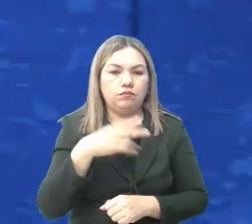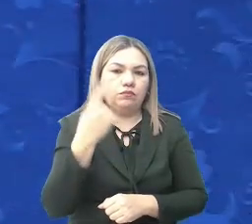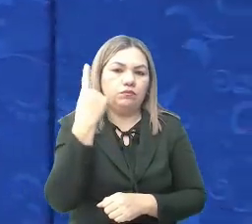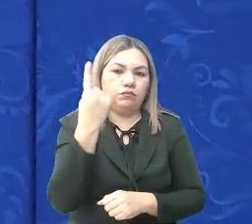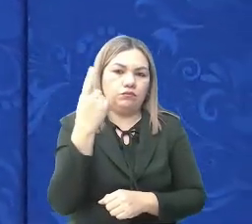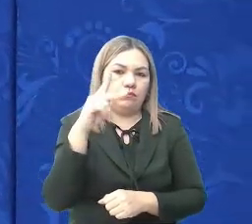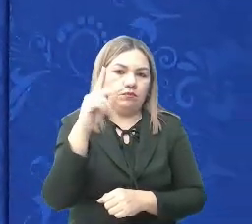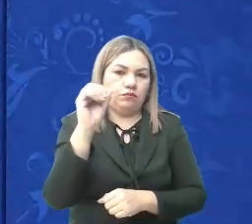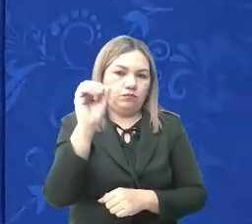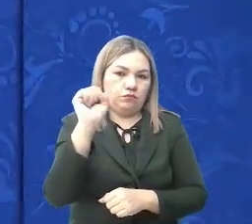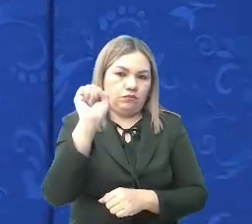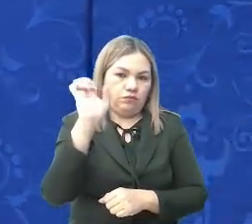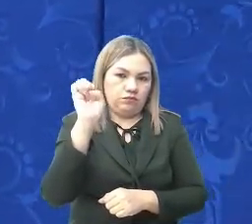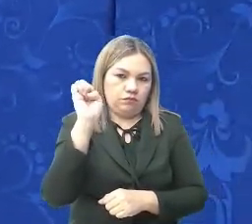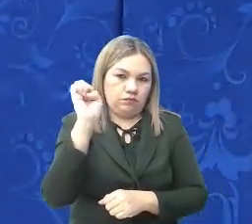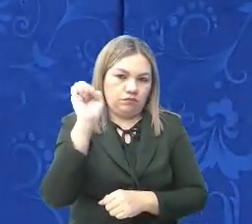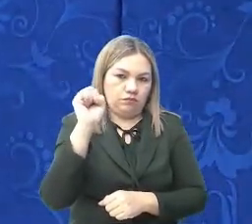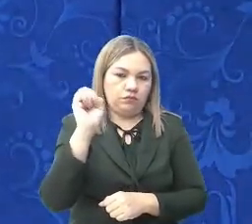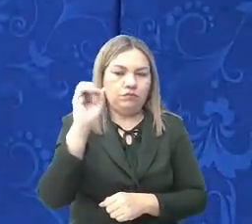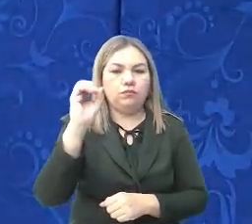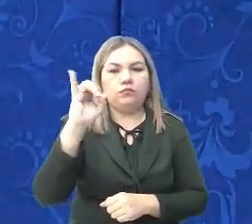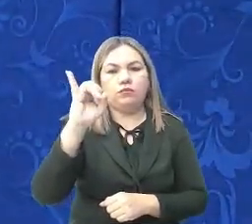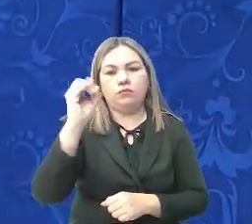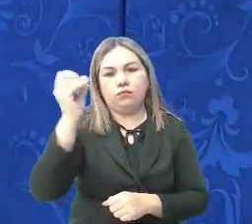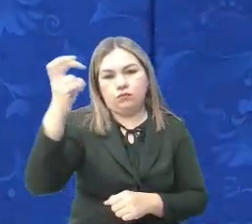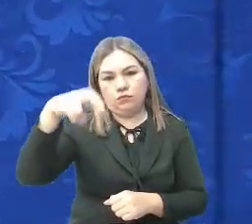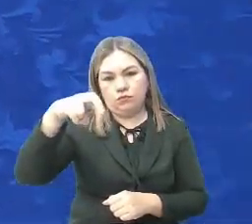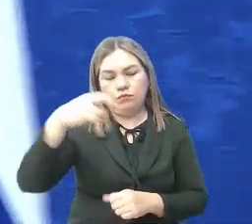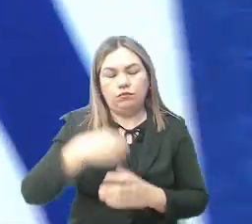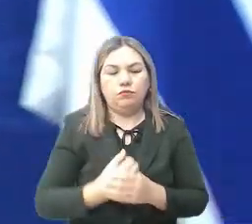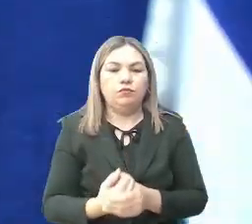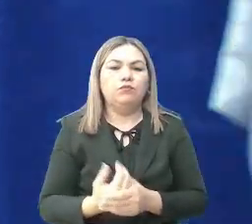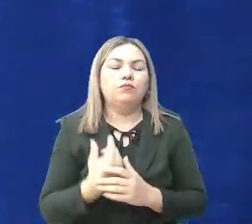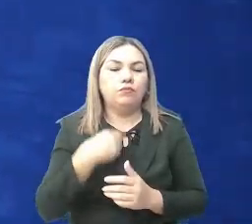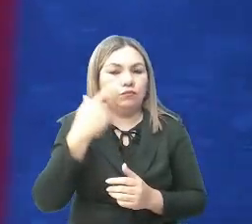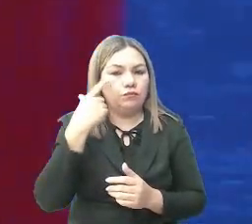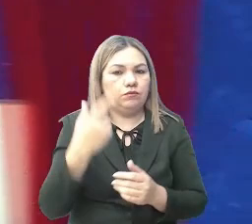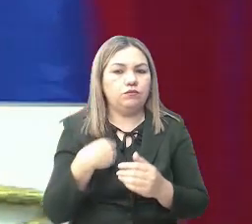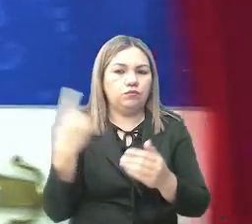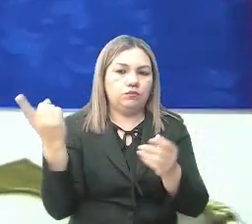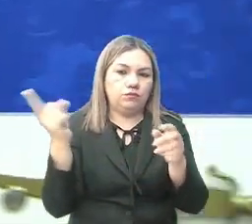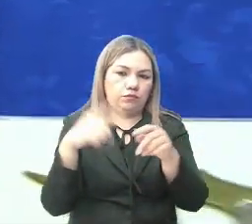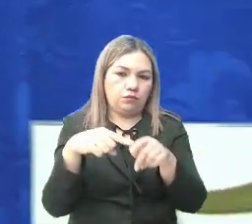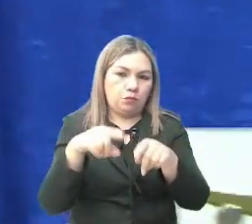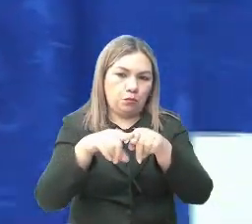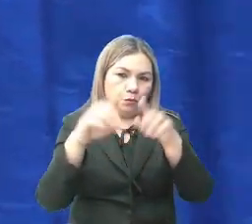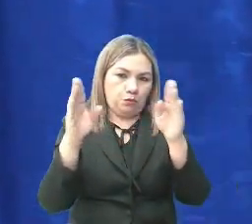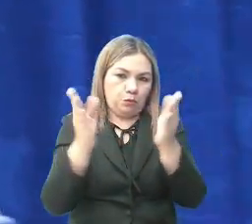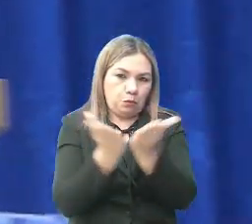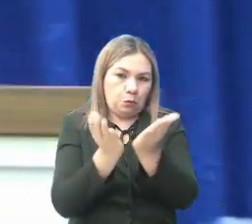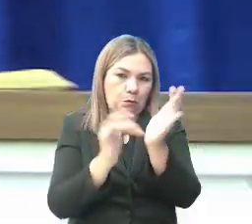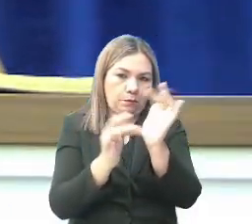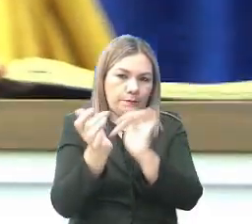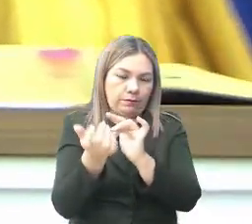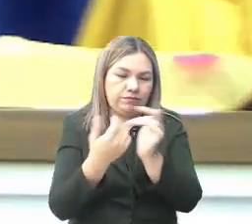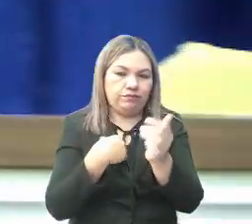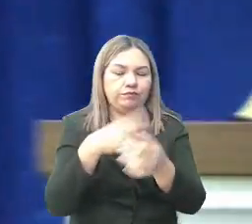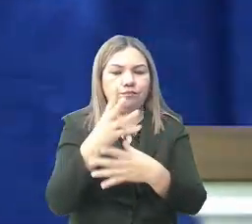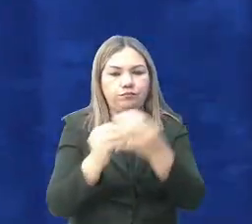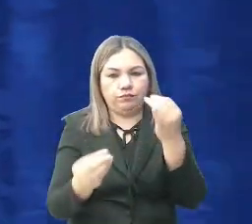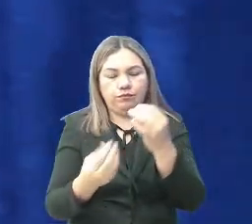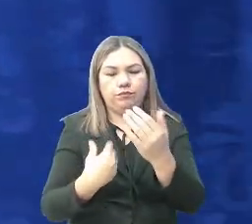possession here on earth. I declare that after this, your people start prospering, going forward